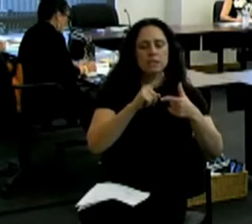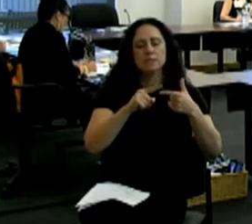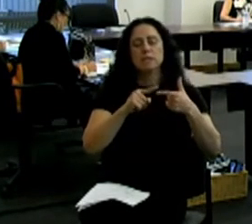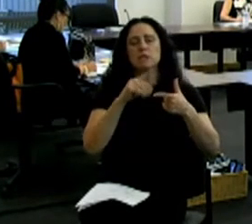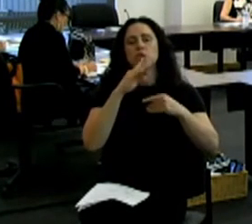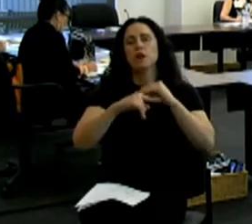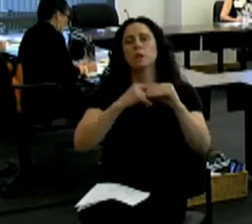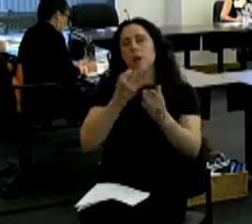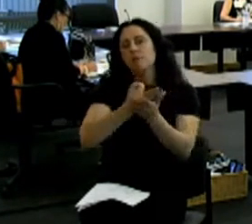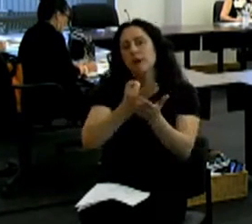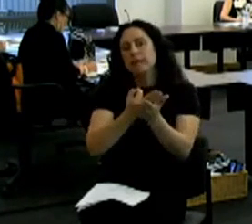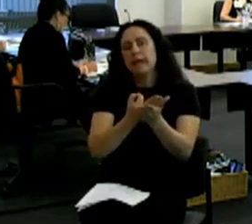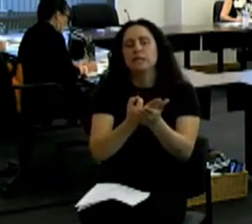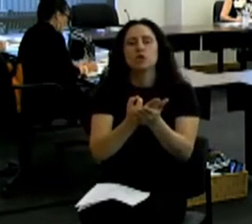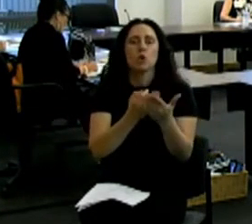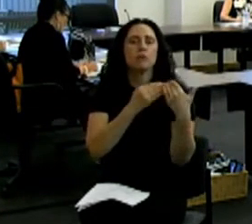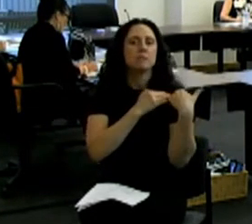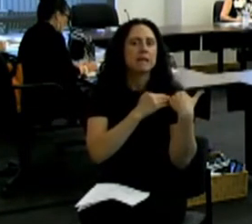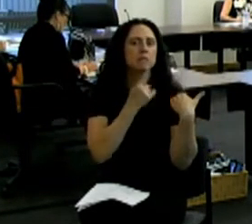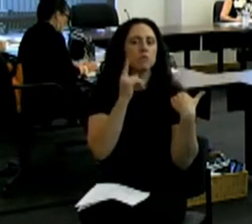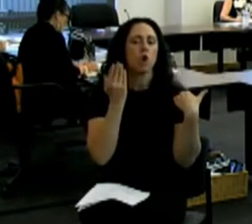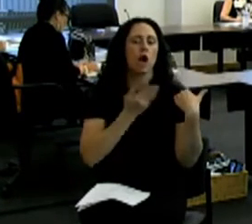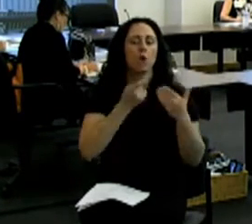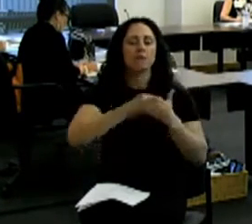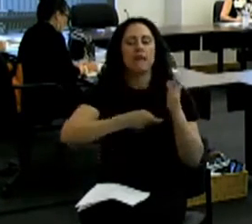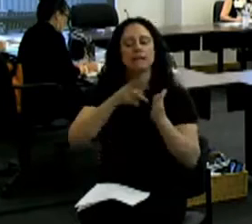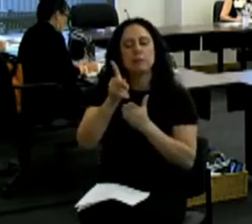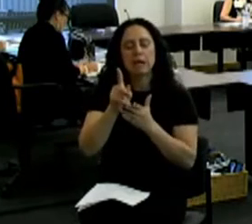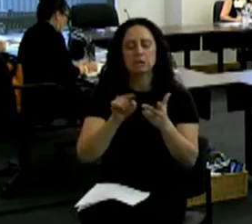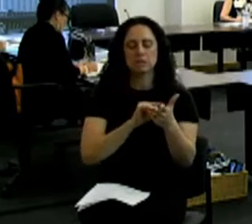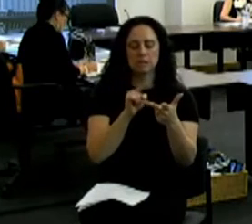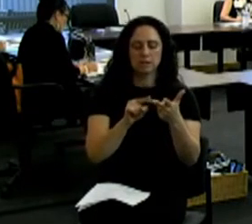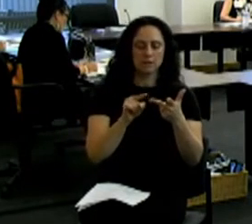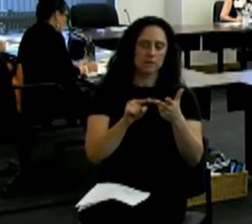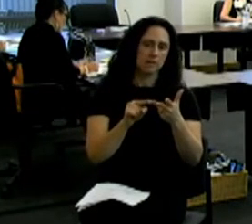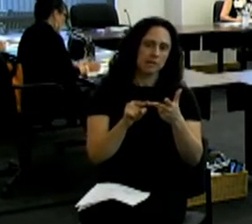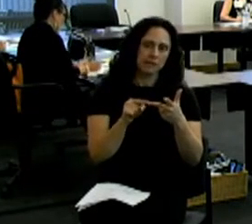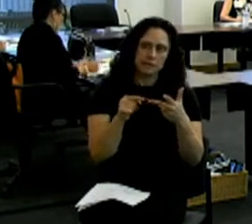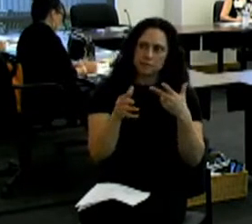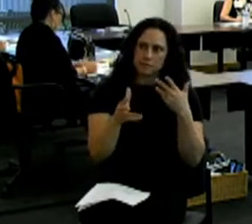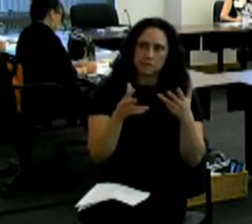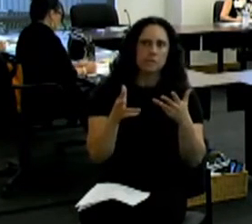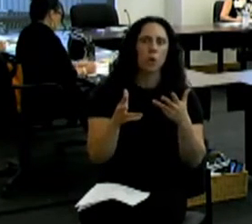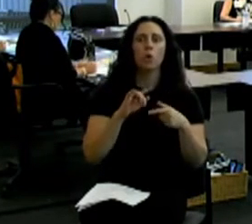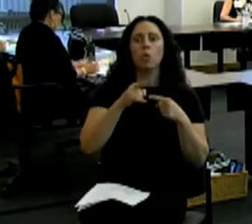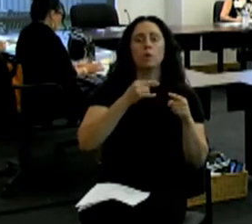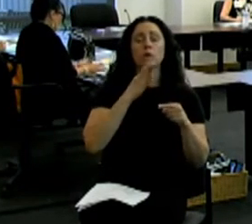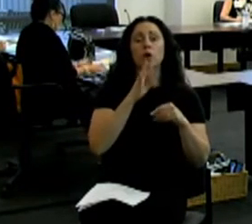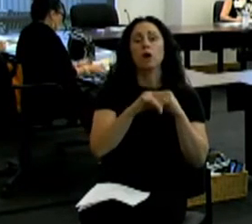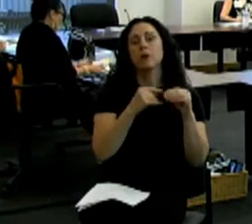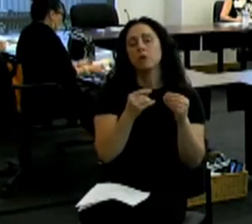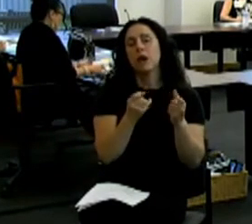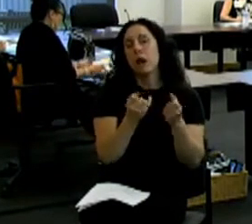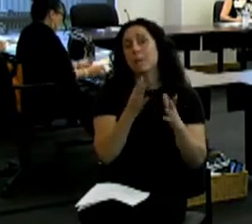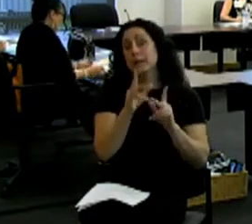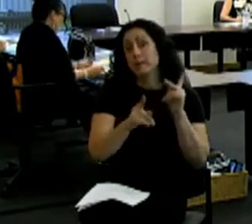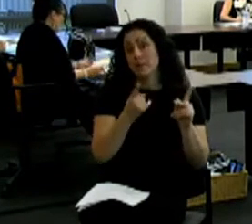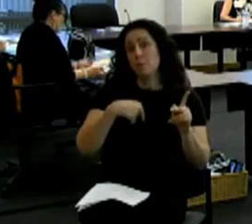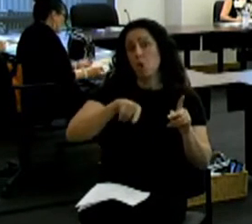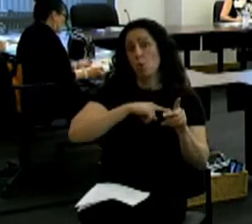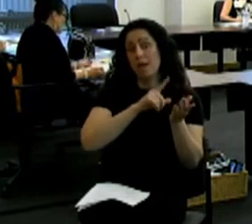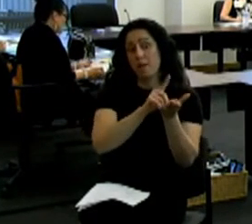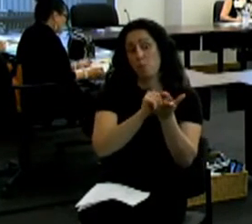about financial, fiscal responsibility to our taxpayers. And so when we talk about how many people